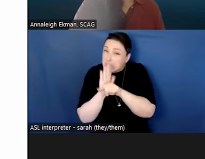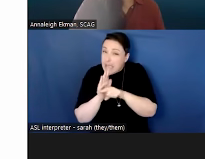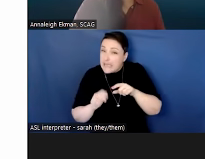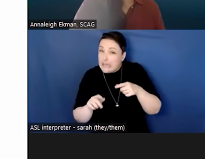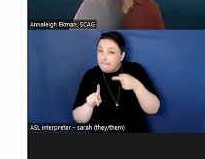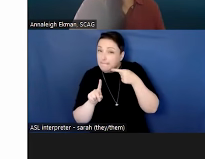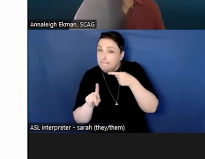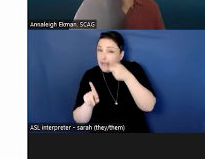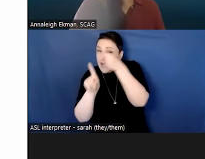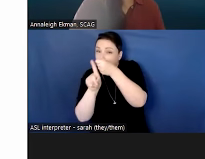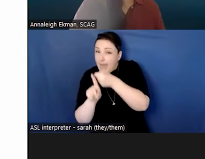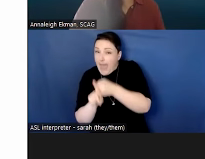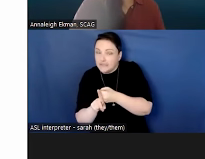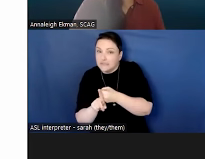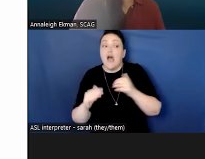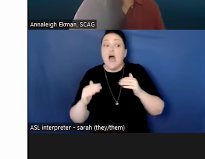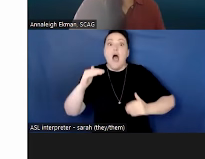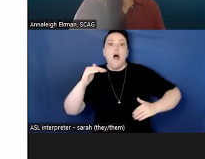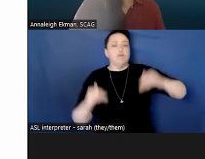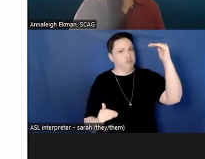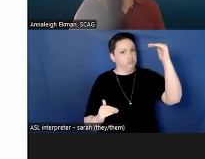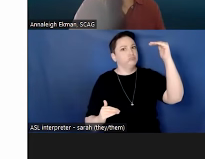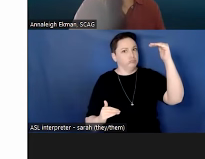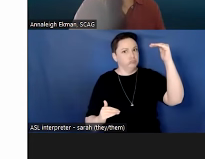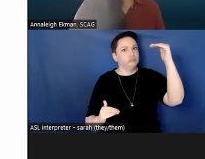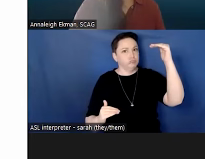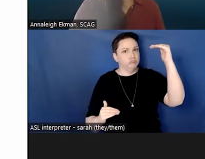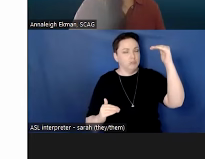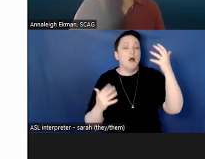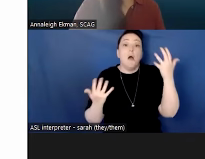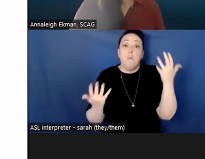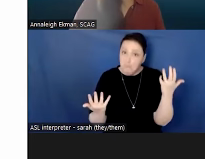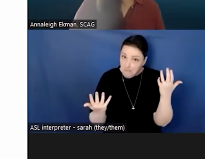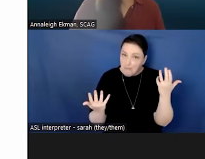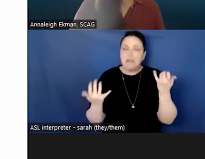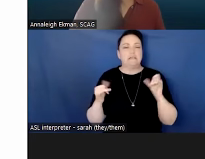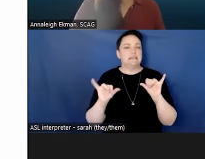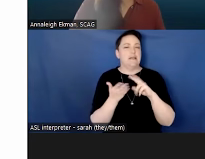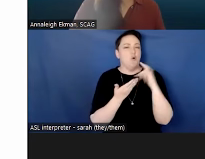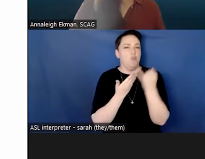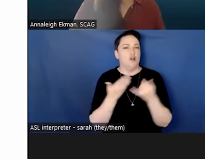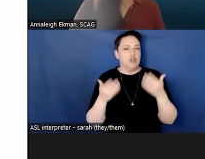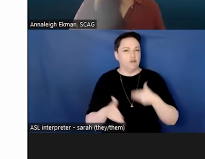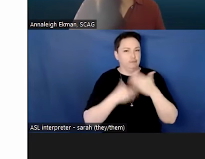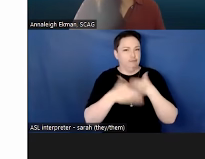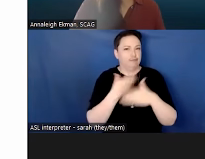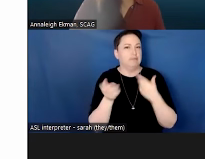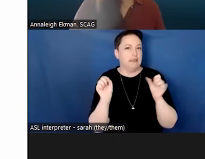outweigh the project negative environmental impacts, a project can still move forward.